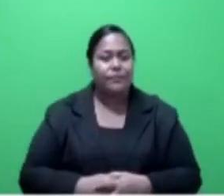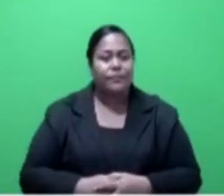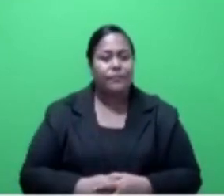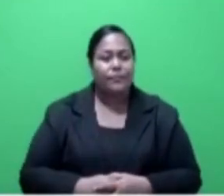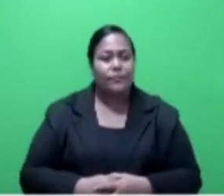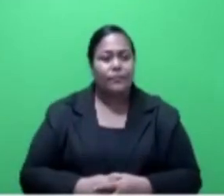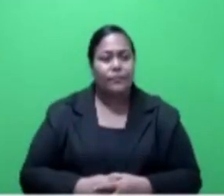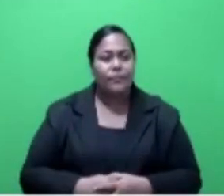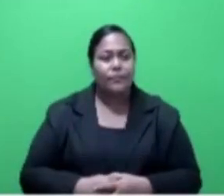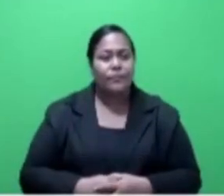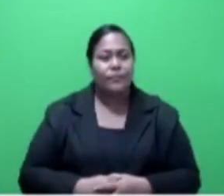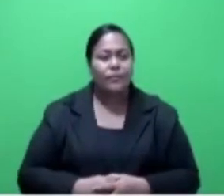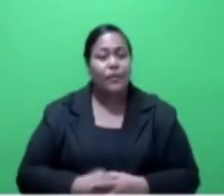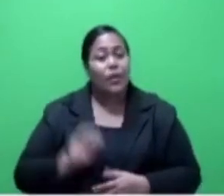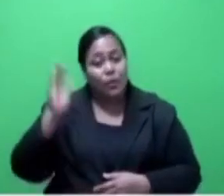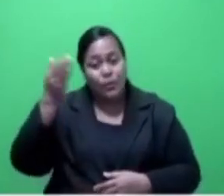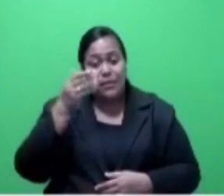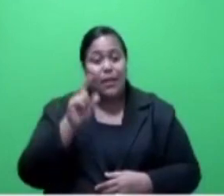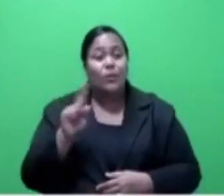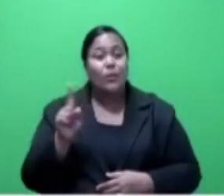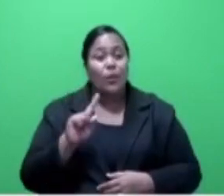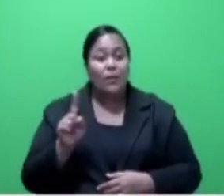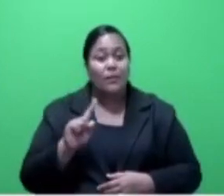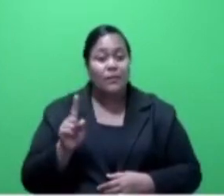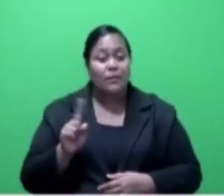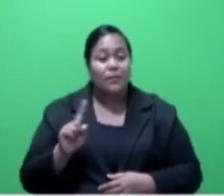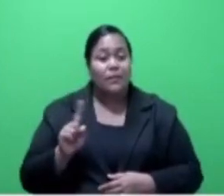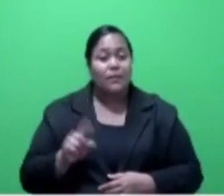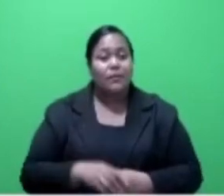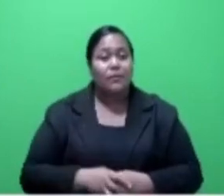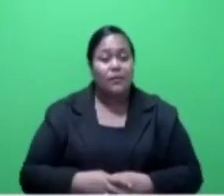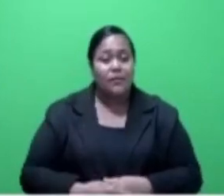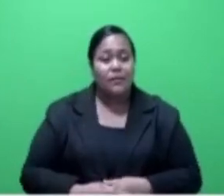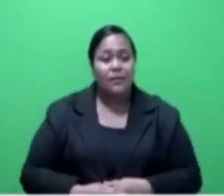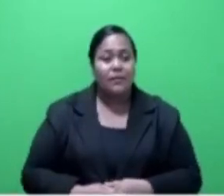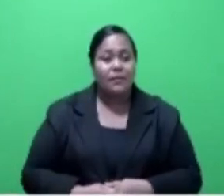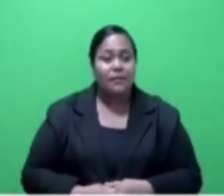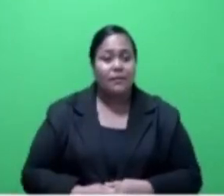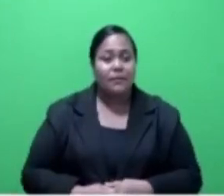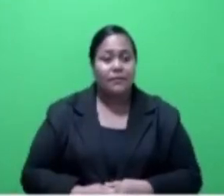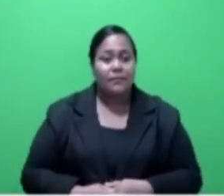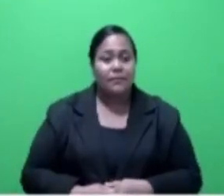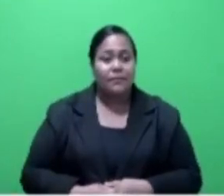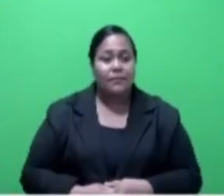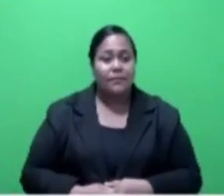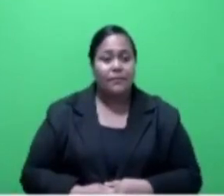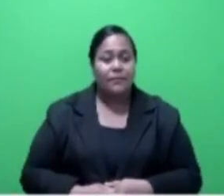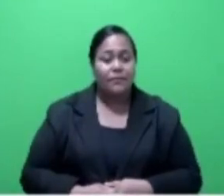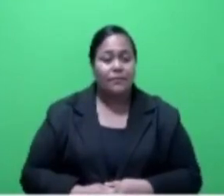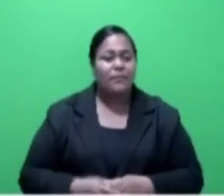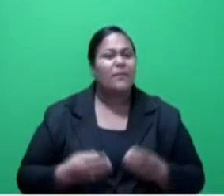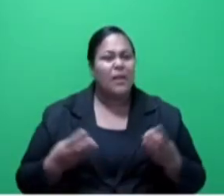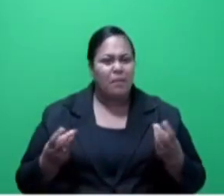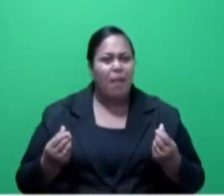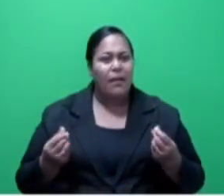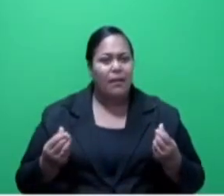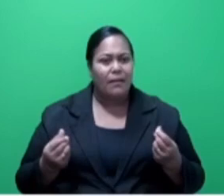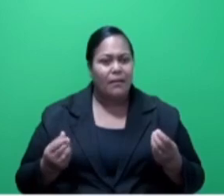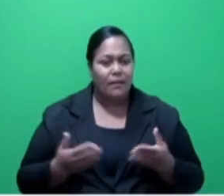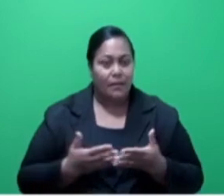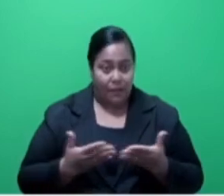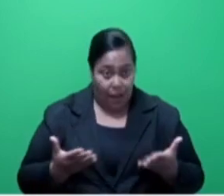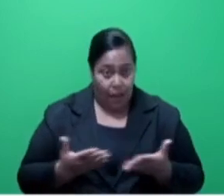also, Mr. Speaker, sir, our liquidity is buoyant. So we are not scrambling around for money when the economy is now going to